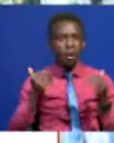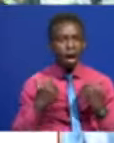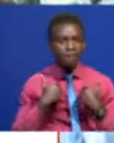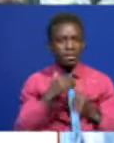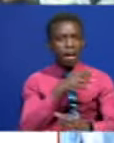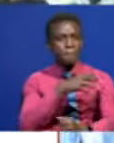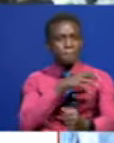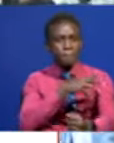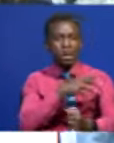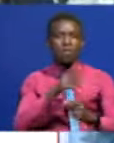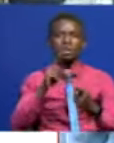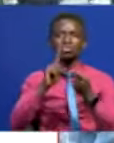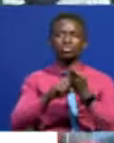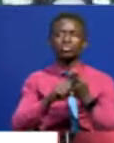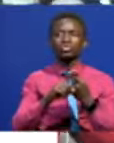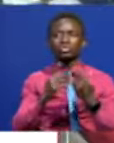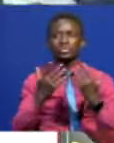capacity